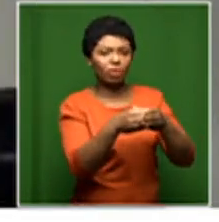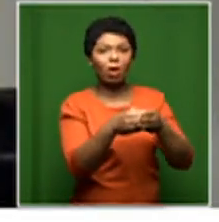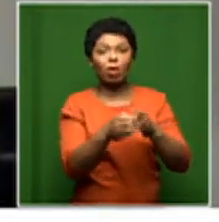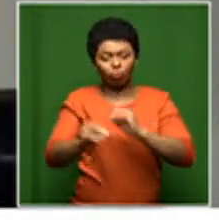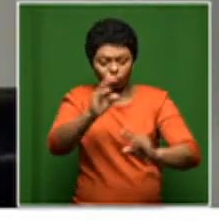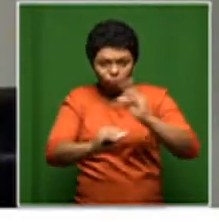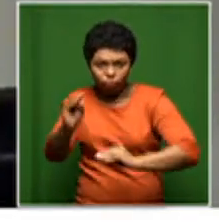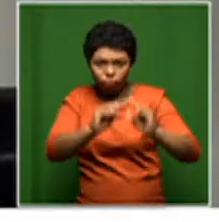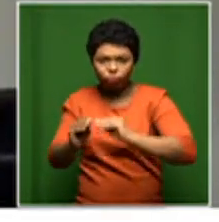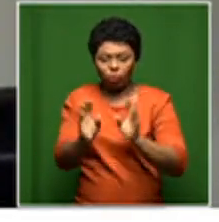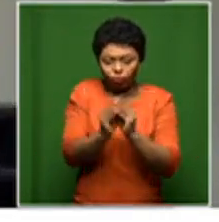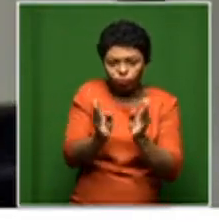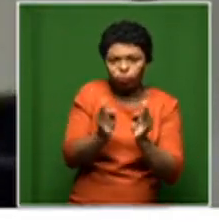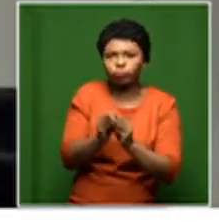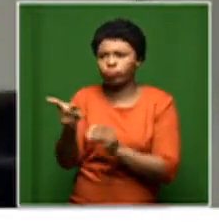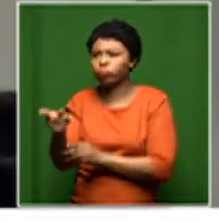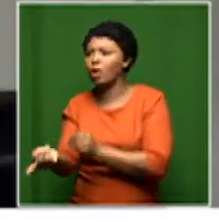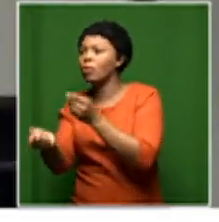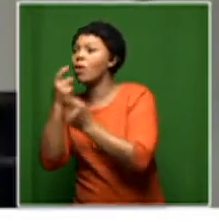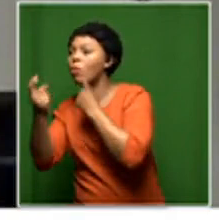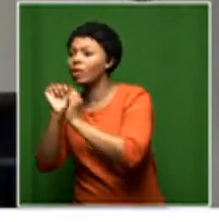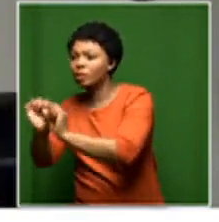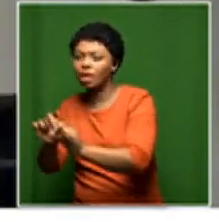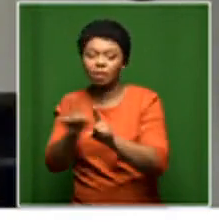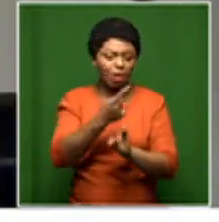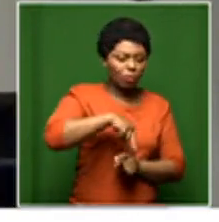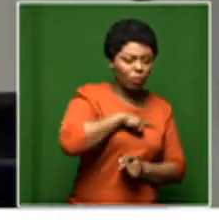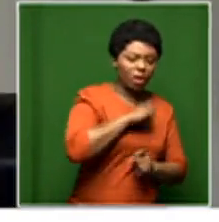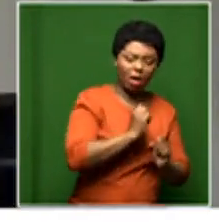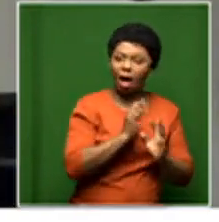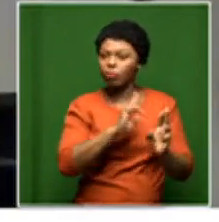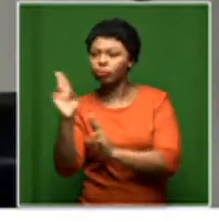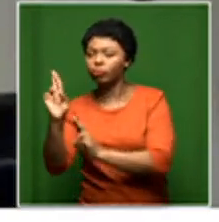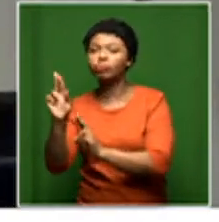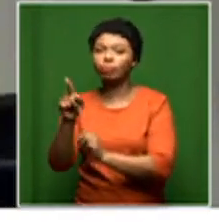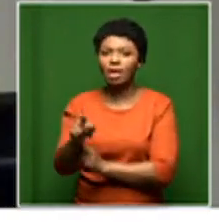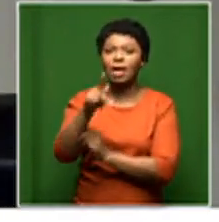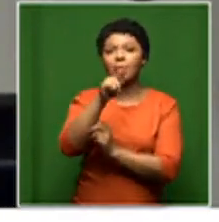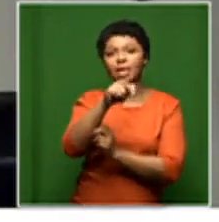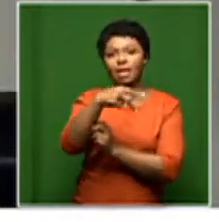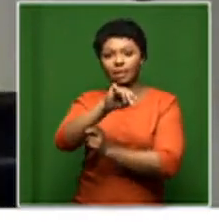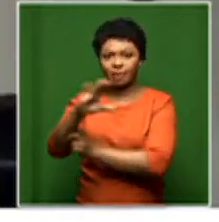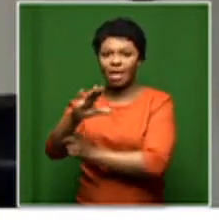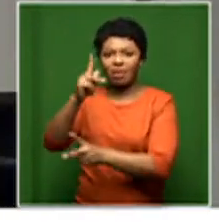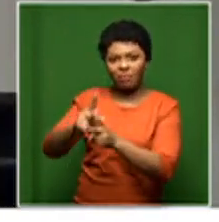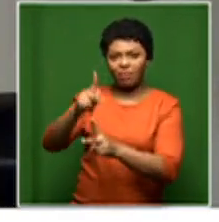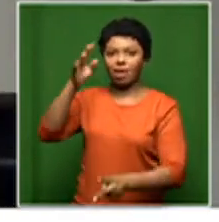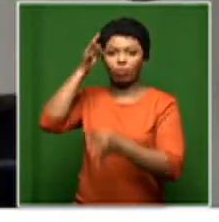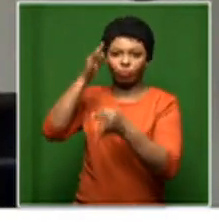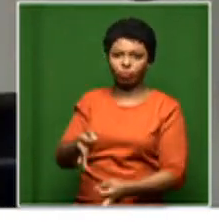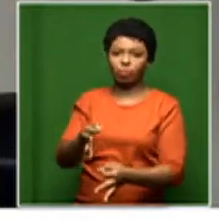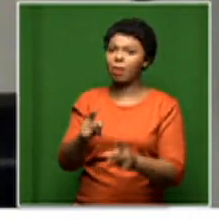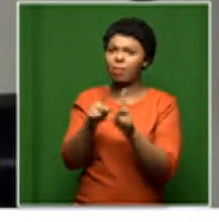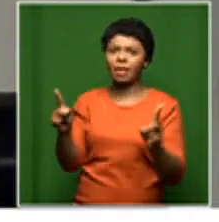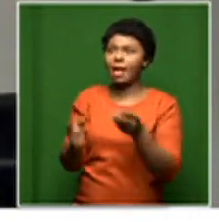coalition partners in, and they would raise their case, and we would raise our defense, and then the PMC is the final arbiter of these things. None of that